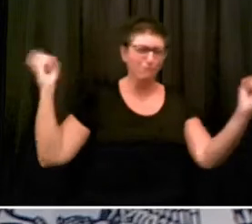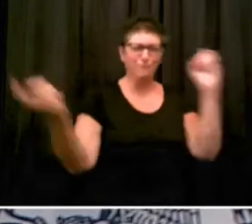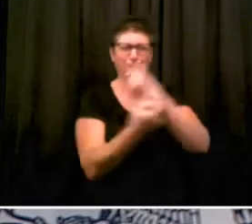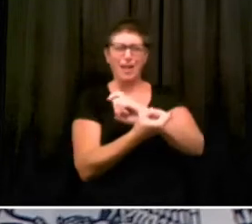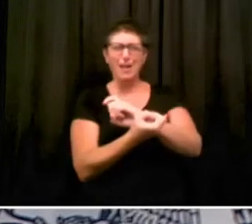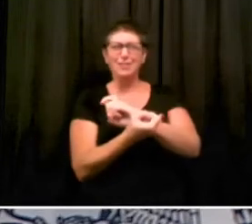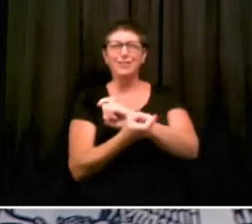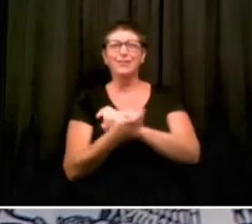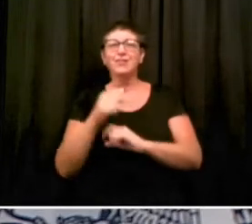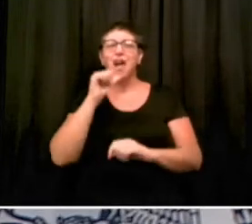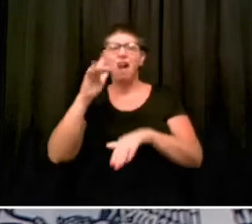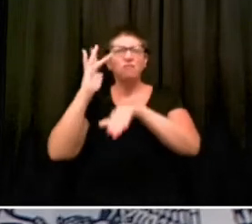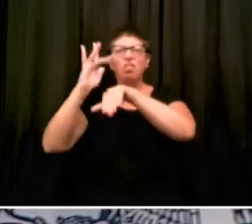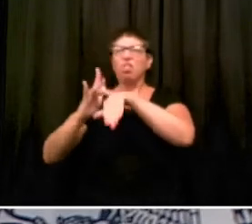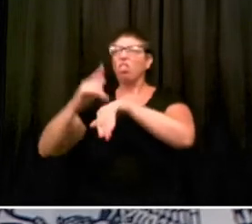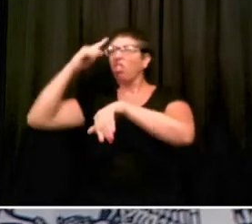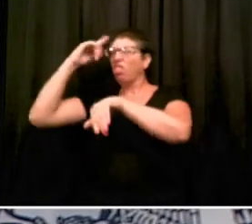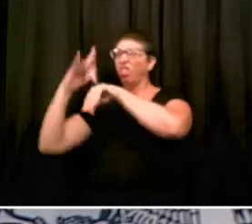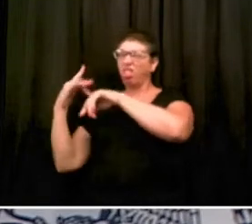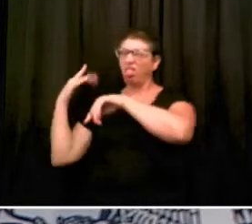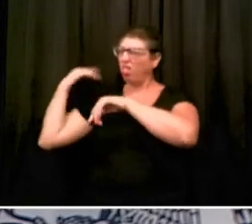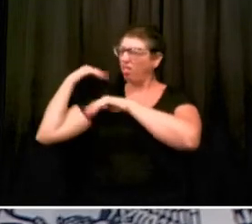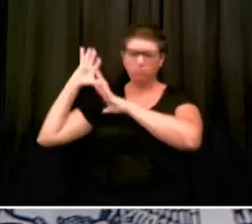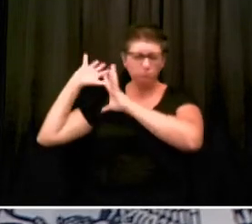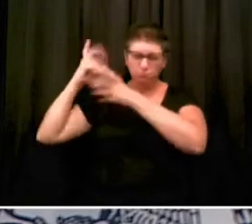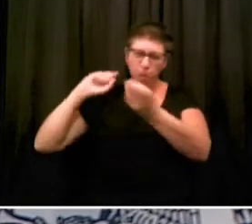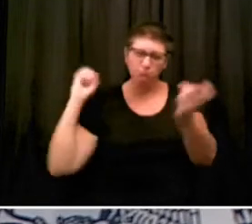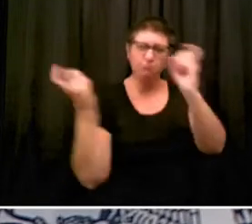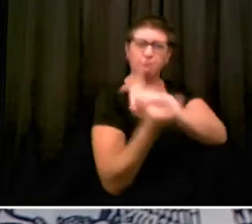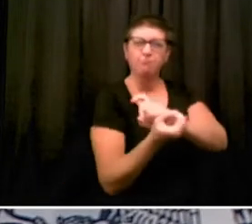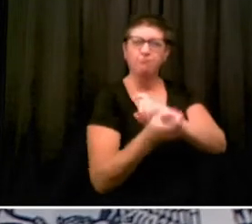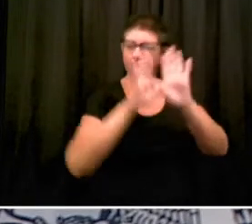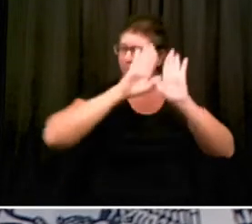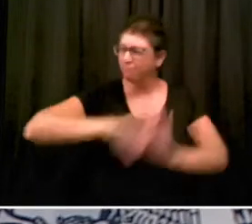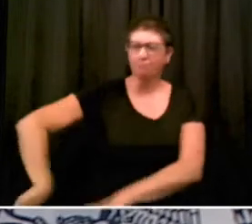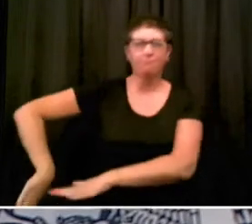a better world. And there is no place better at that than New York City. Thank you, everyone.